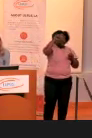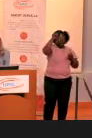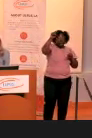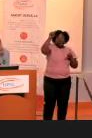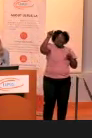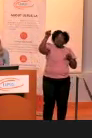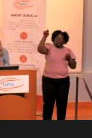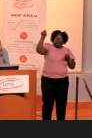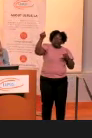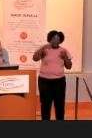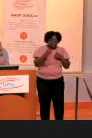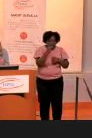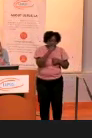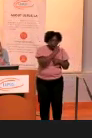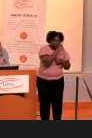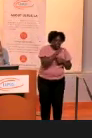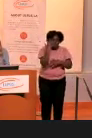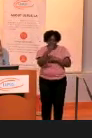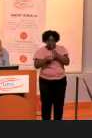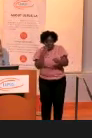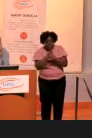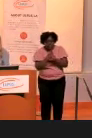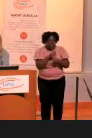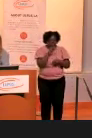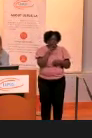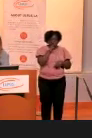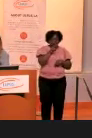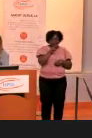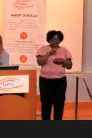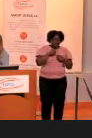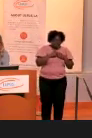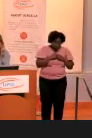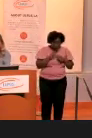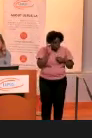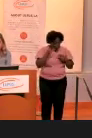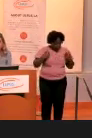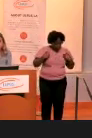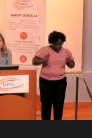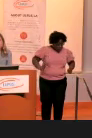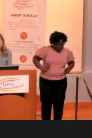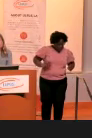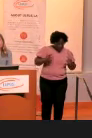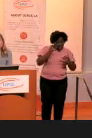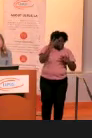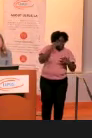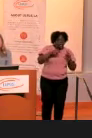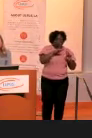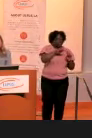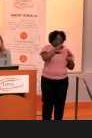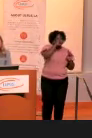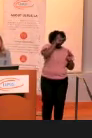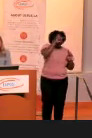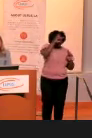going to want to be looking for it very aggressively. It starts to flatten out after that point, meaning there are less